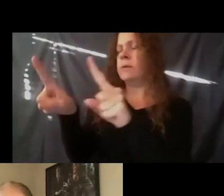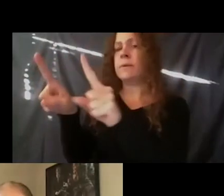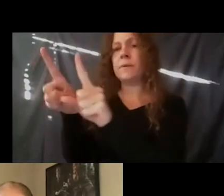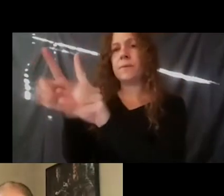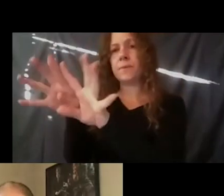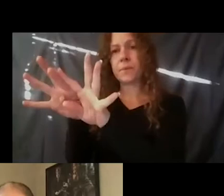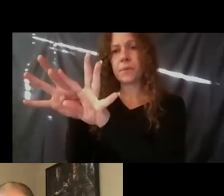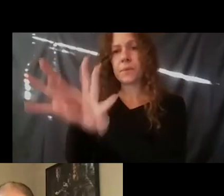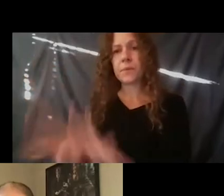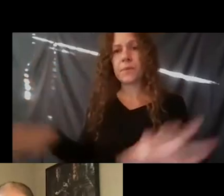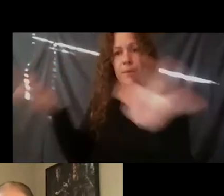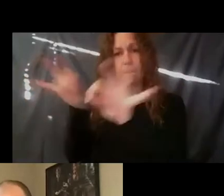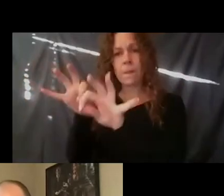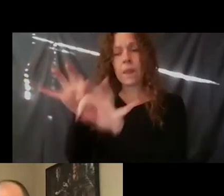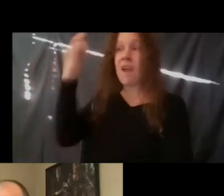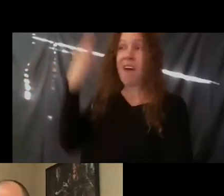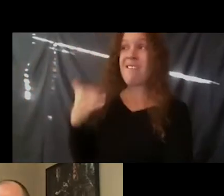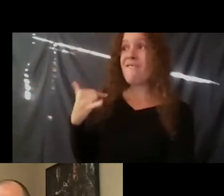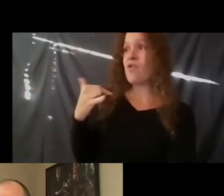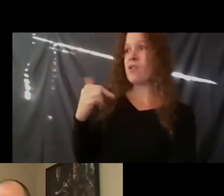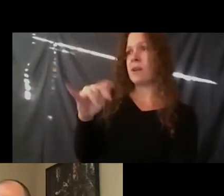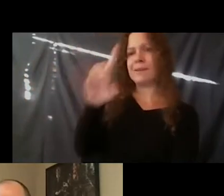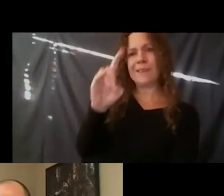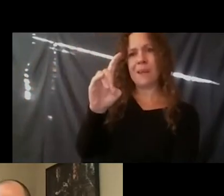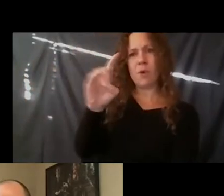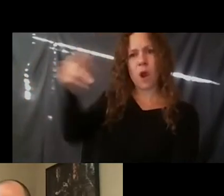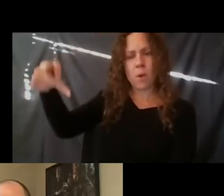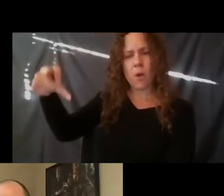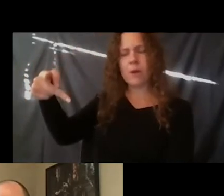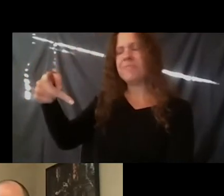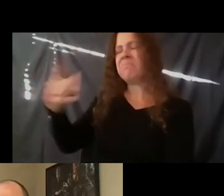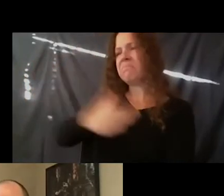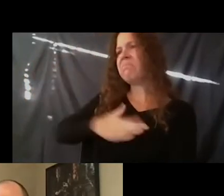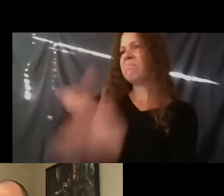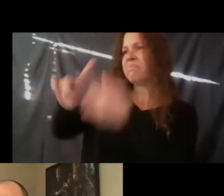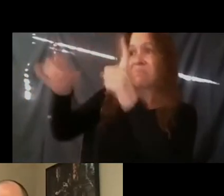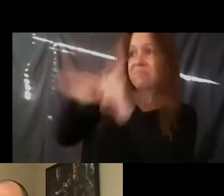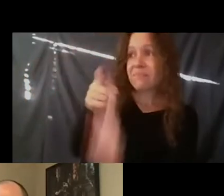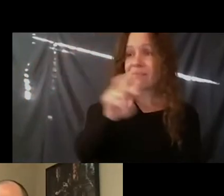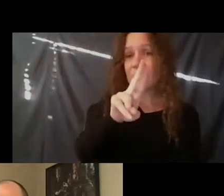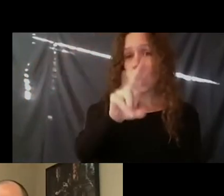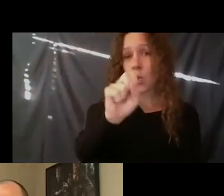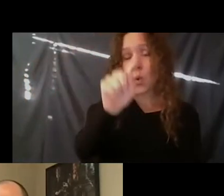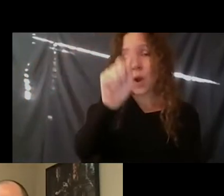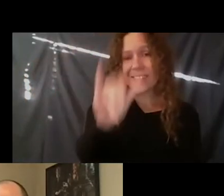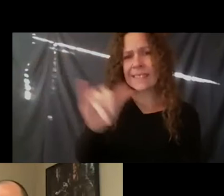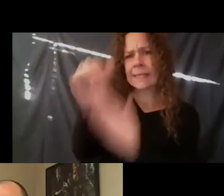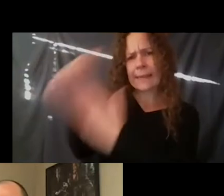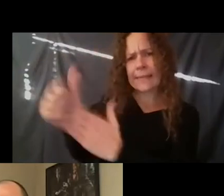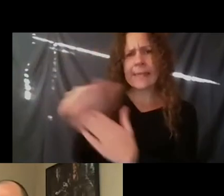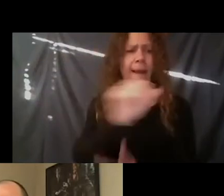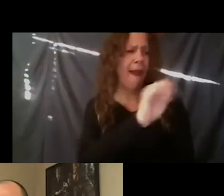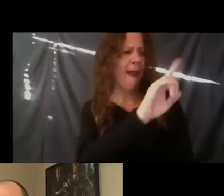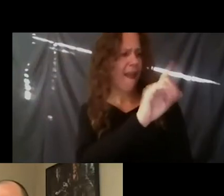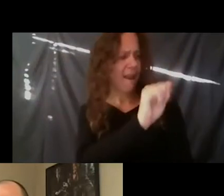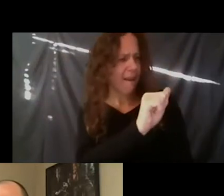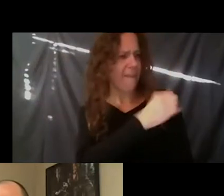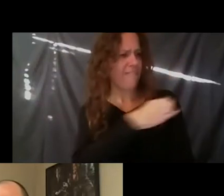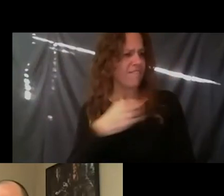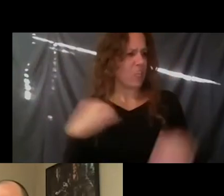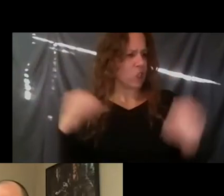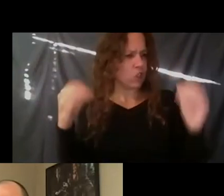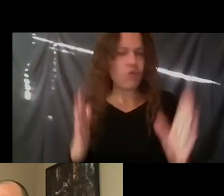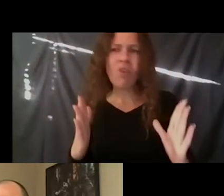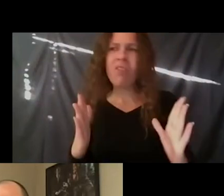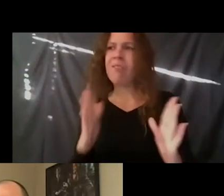the California Democratic Party here, headed up by my friend Rusty. Ada is an official. You guys are involved in that.